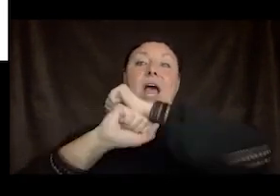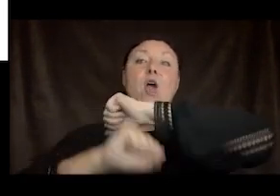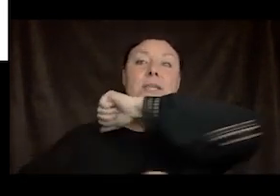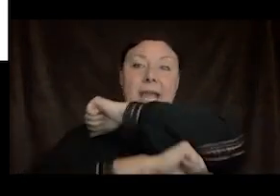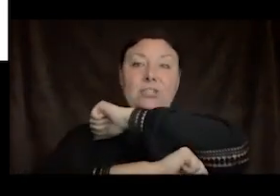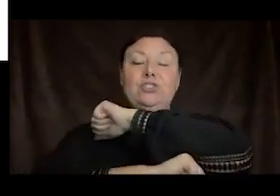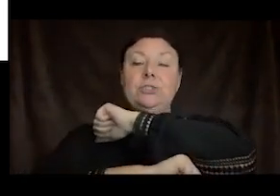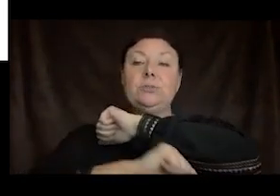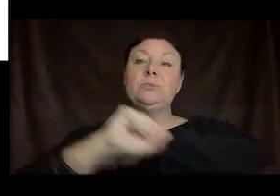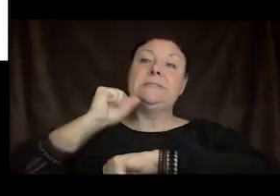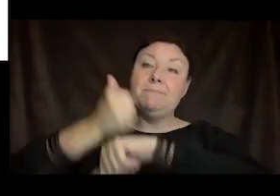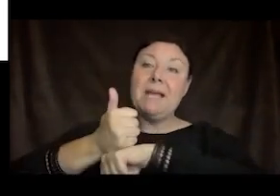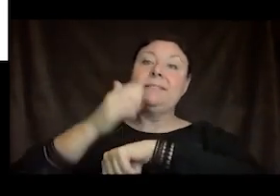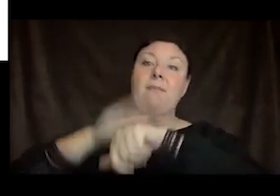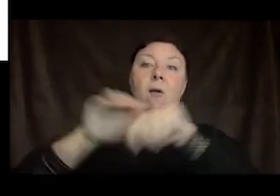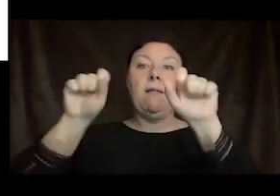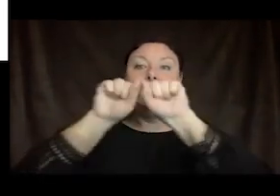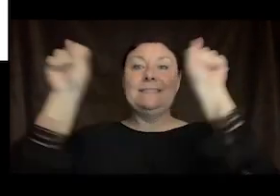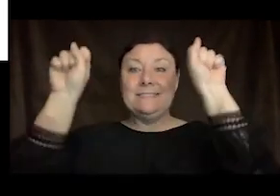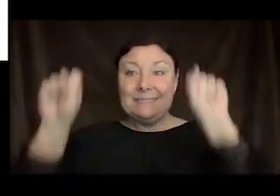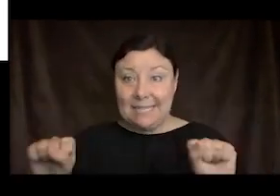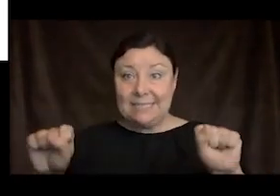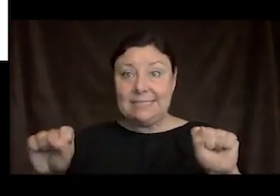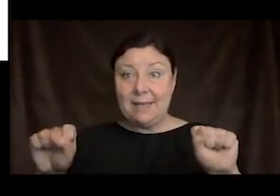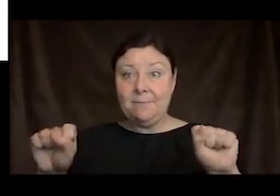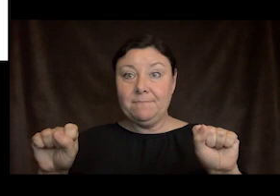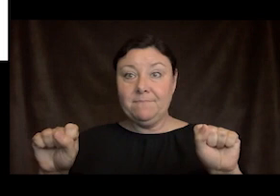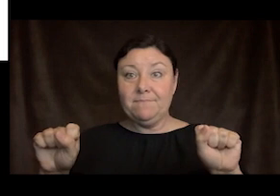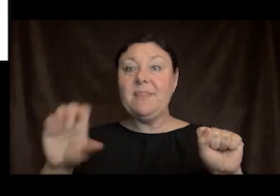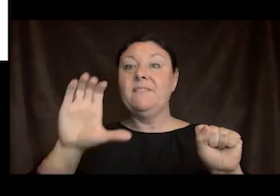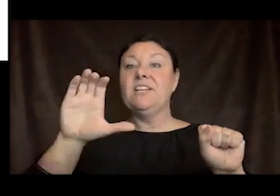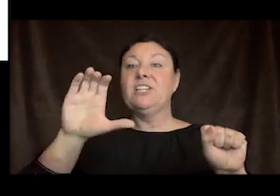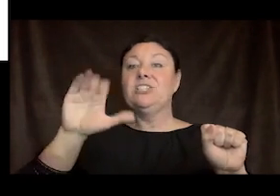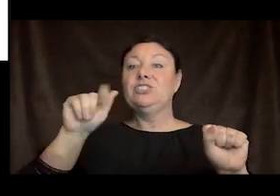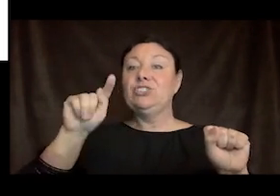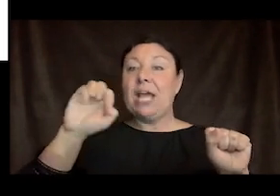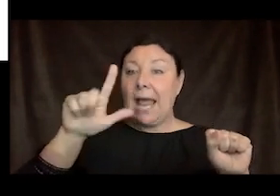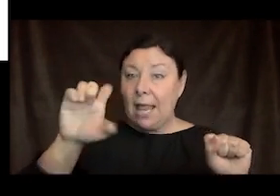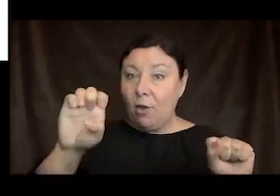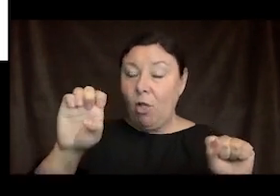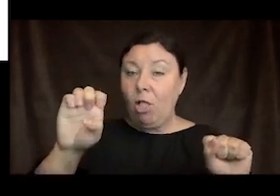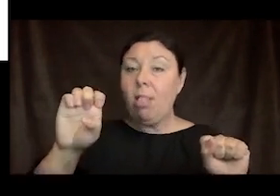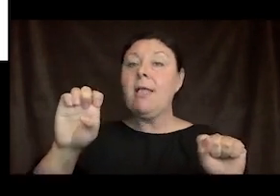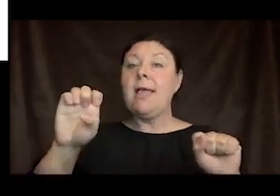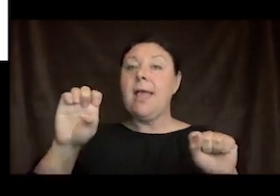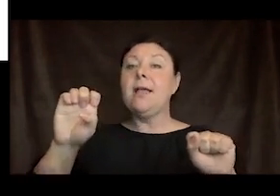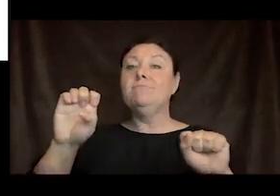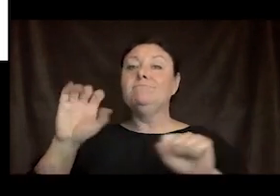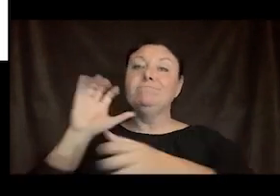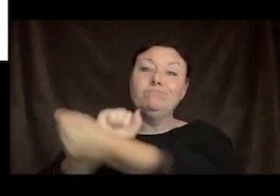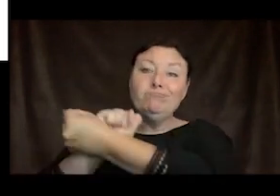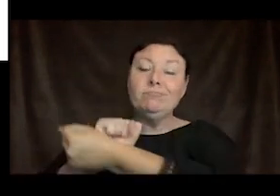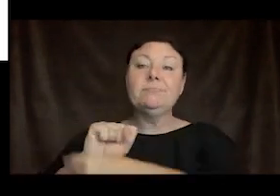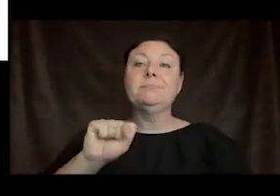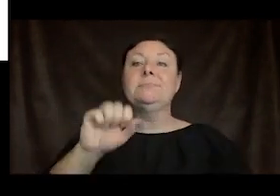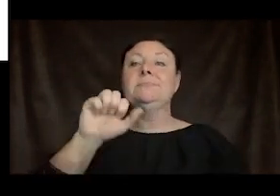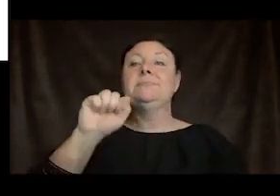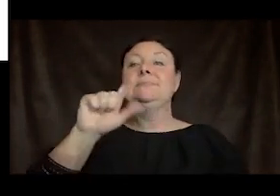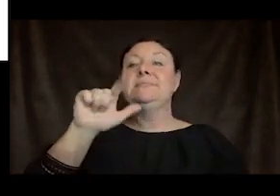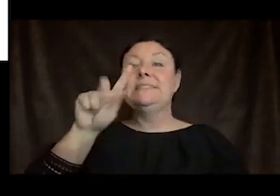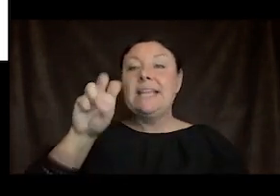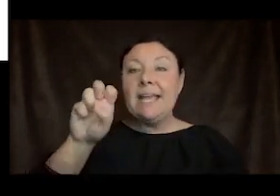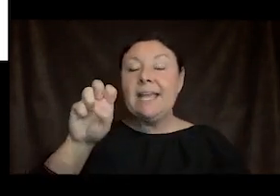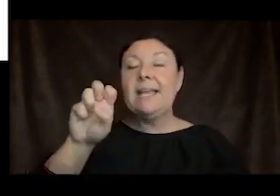the whole system of chattel enslavement of Africans, the divestment